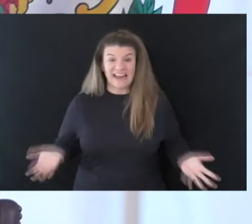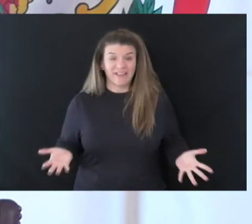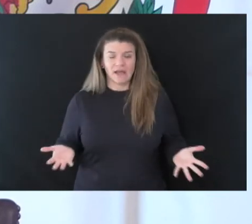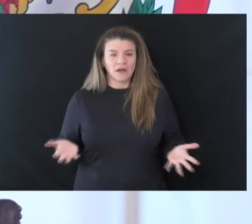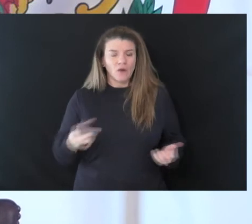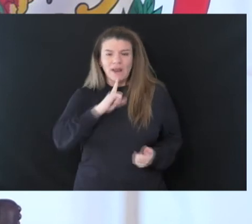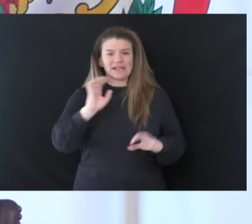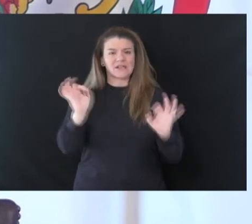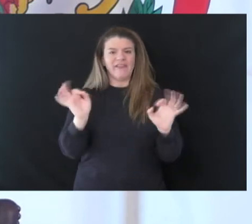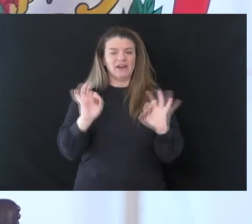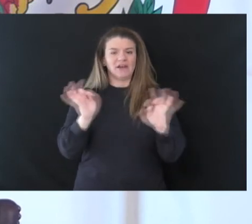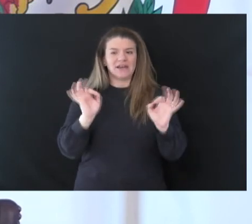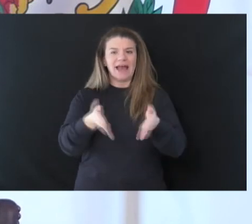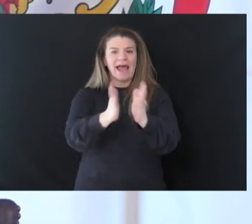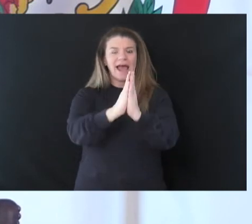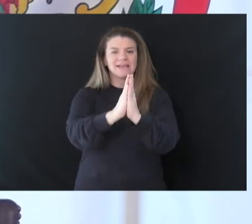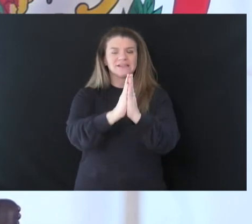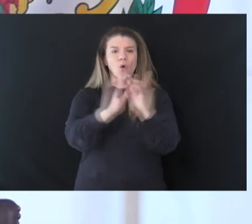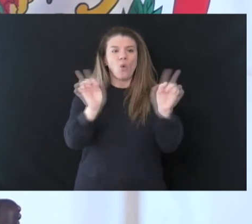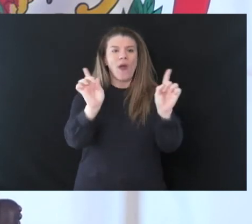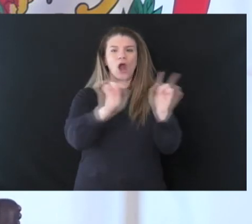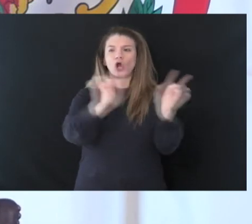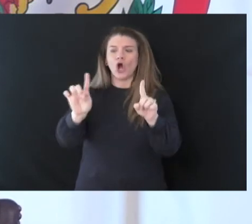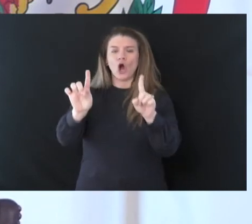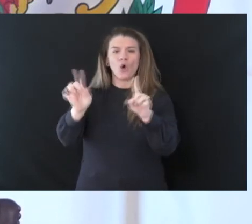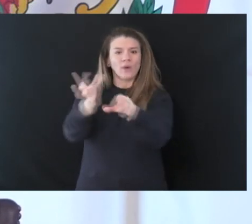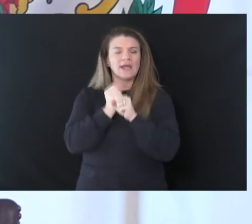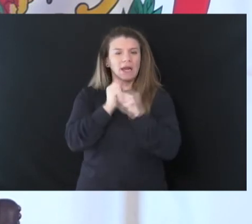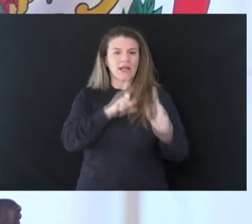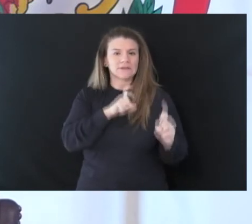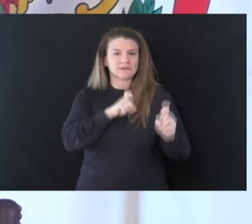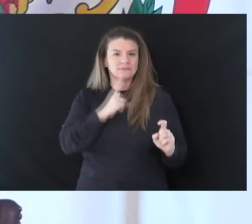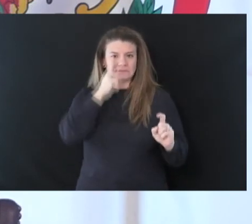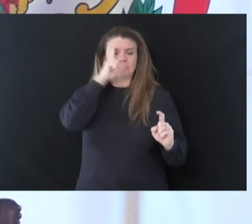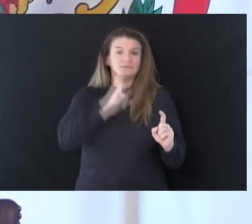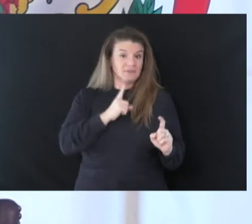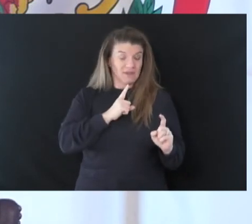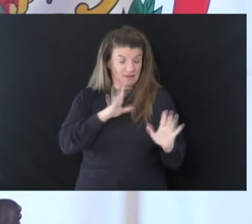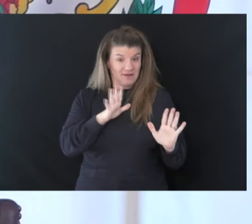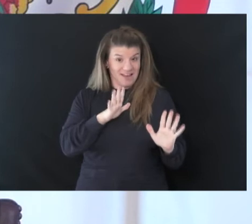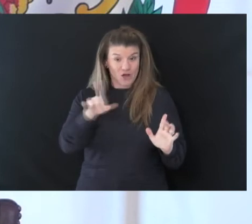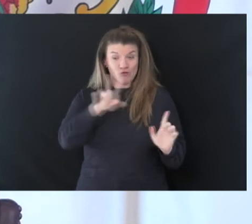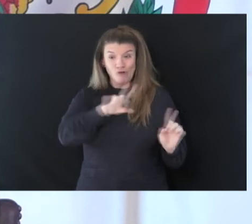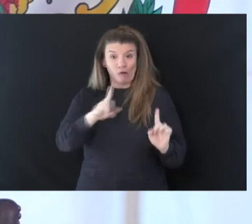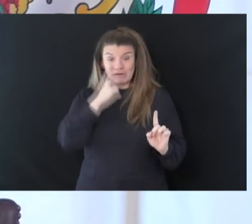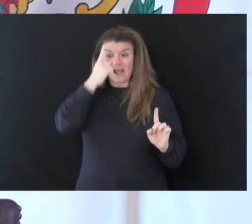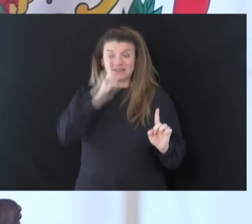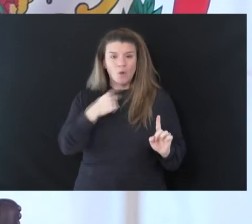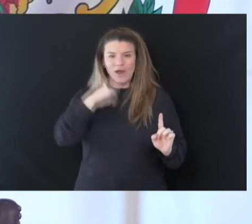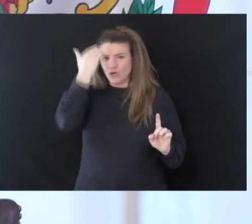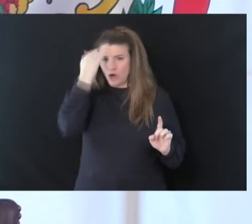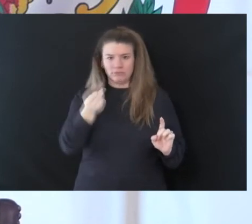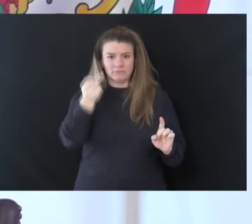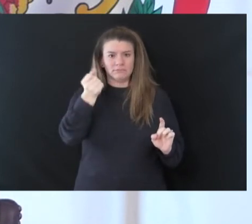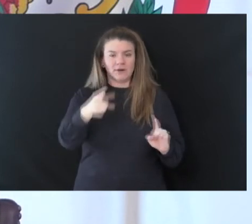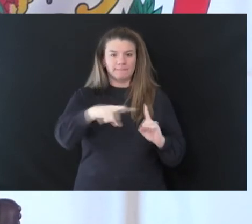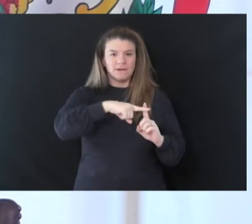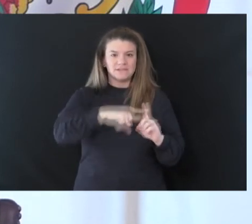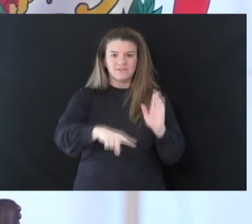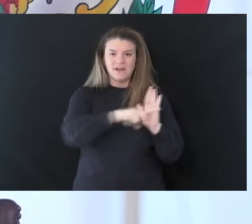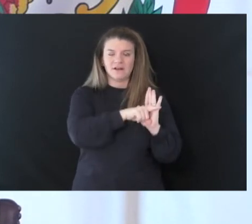ask somebody how and where I can go get tested. And once you're tested, we're going to know really quick if you're positive